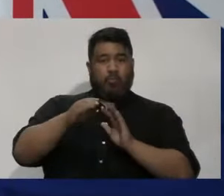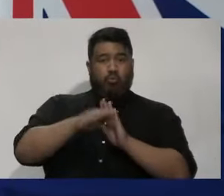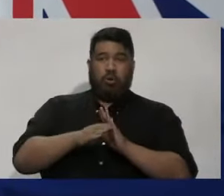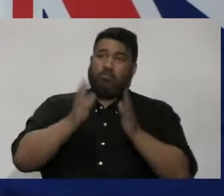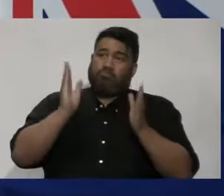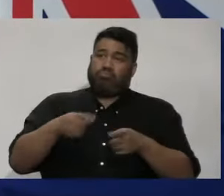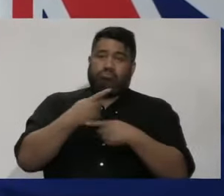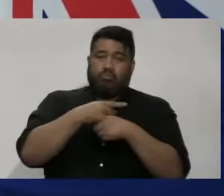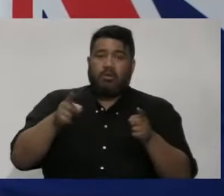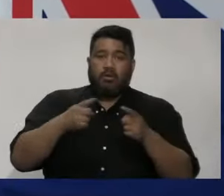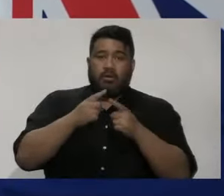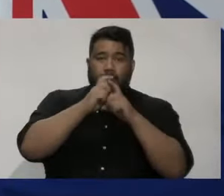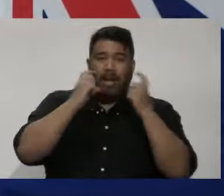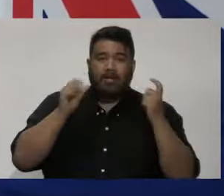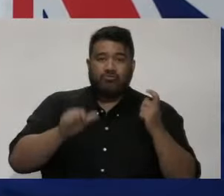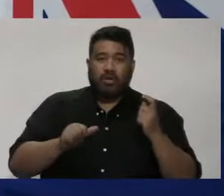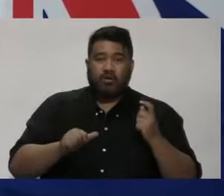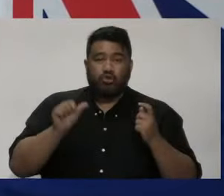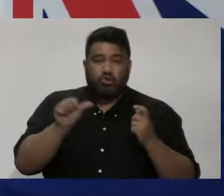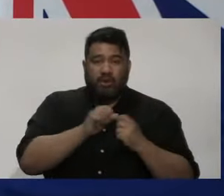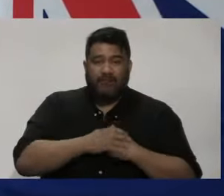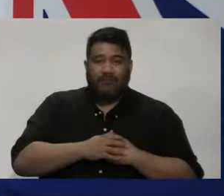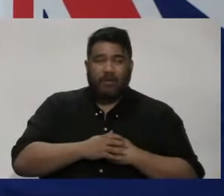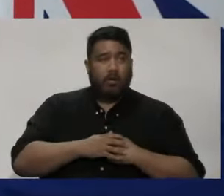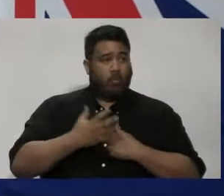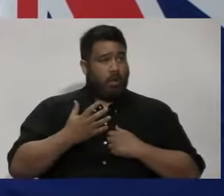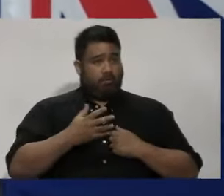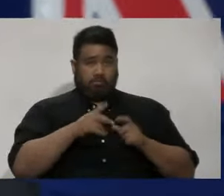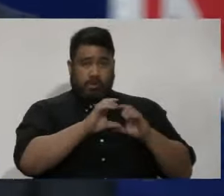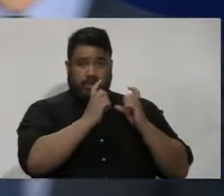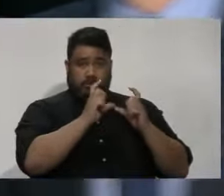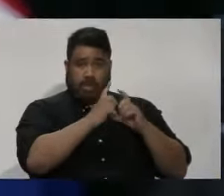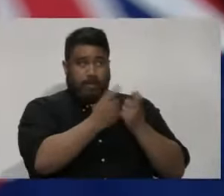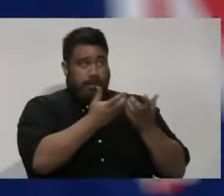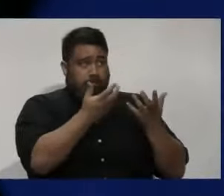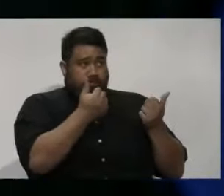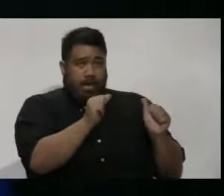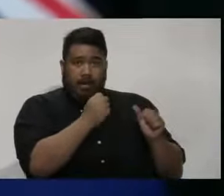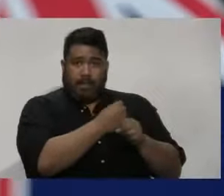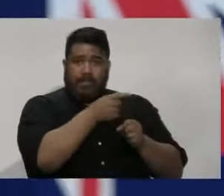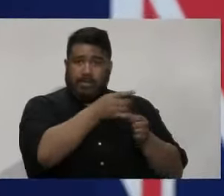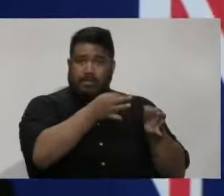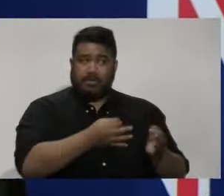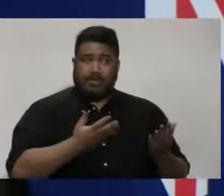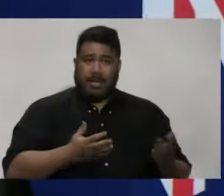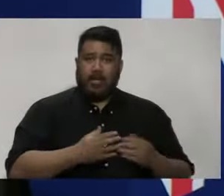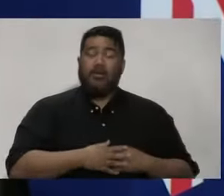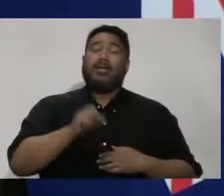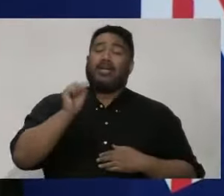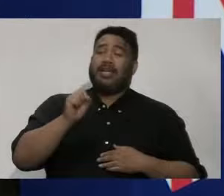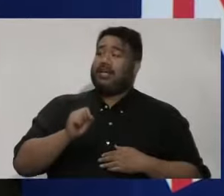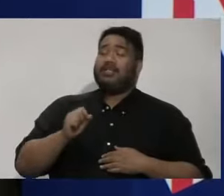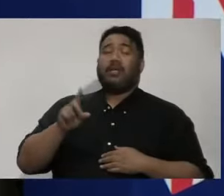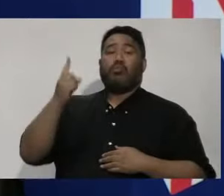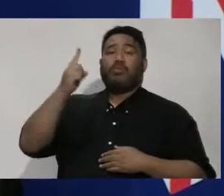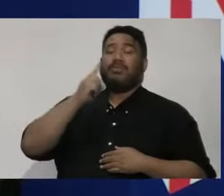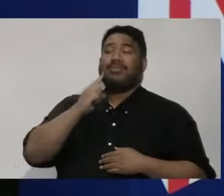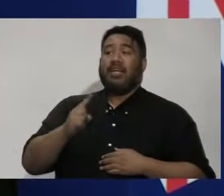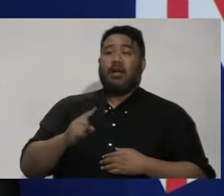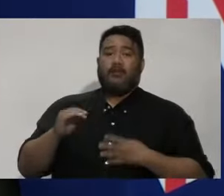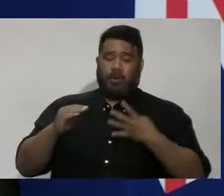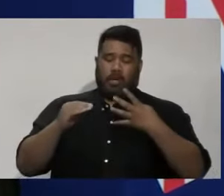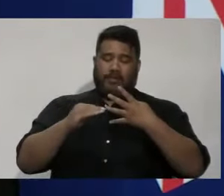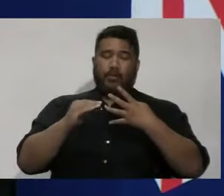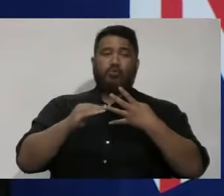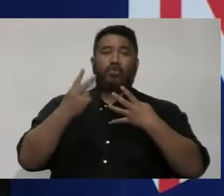the doing. decisions Cabinet. The decision Cabinet has taken. Yep, so it will be from level 2 and above across the country. Any time that we move into